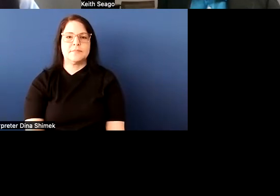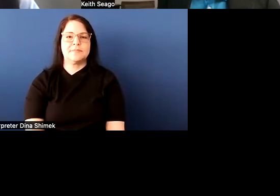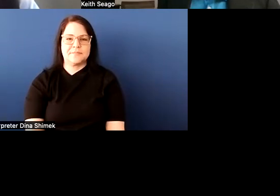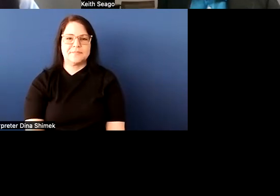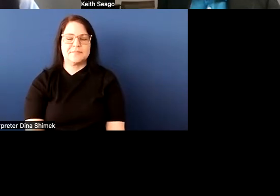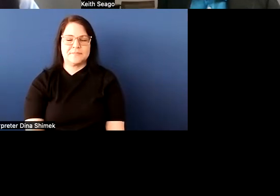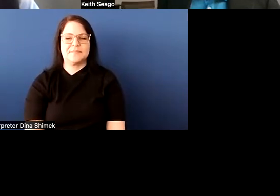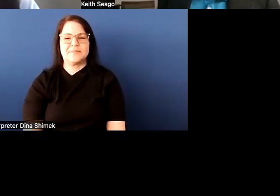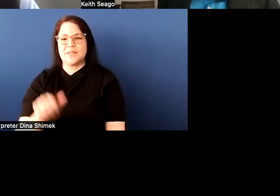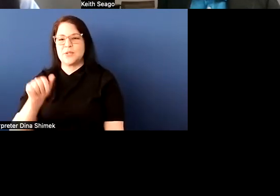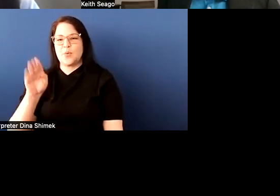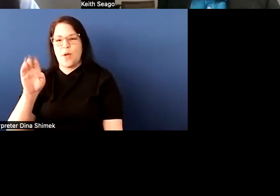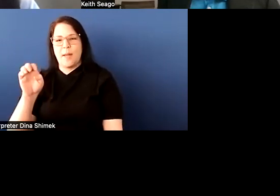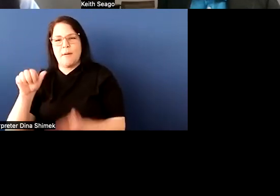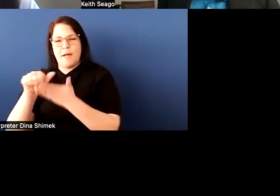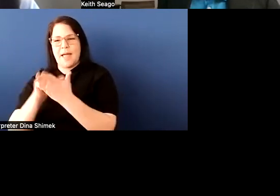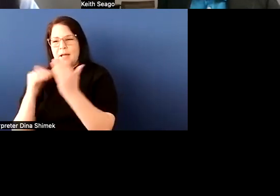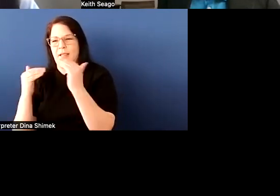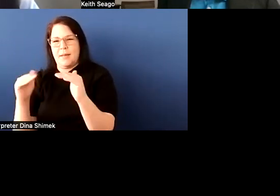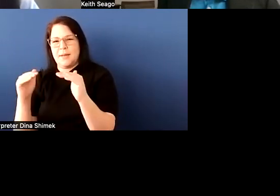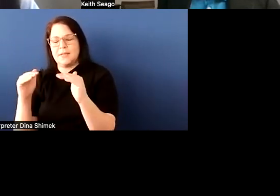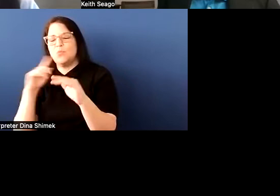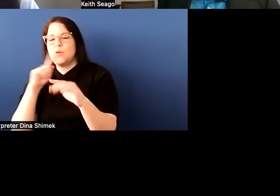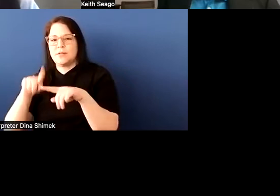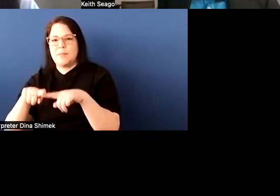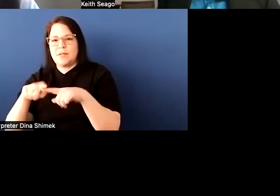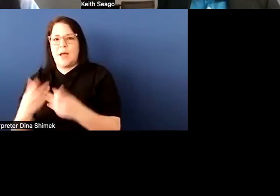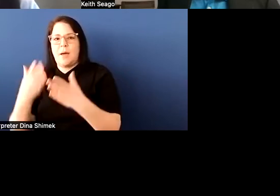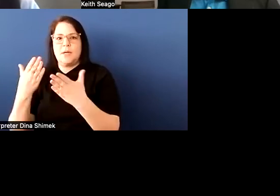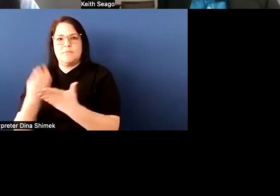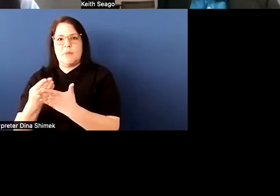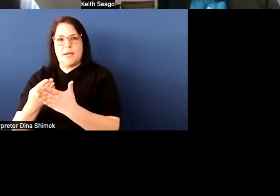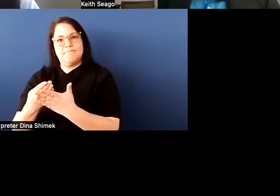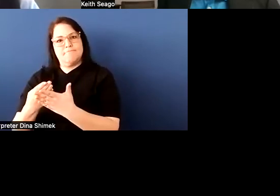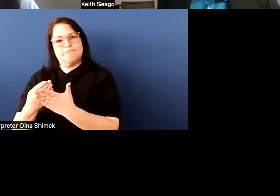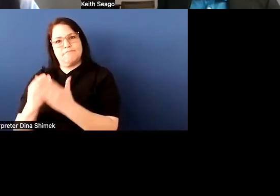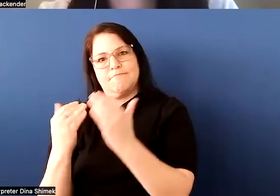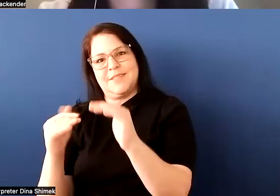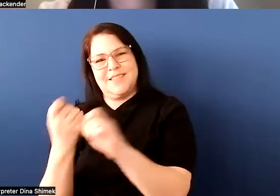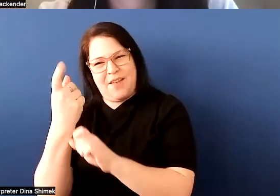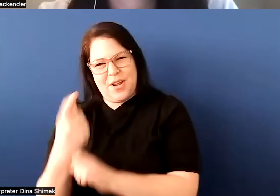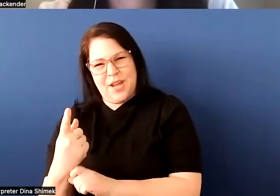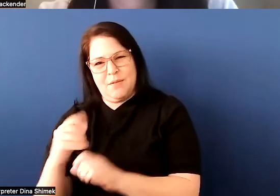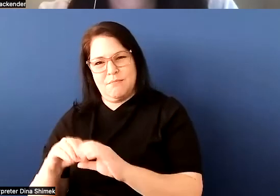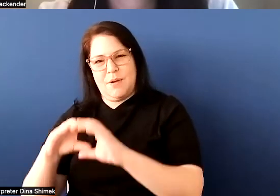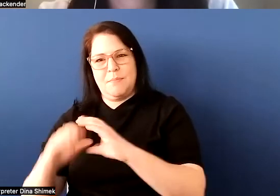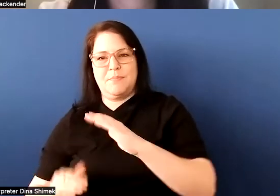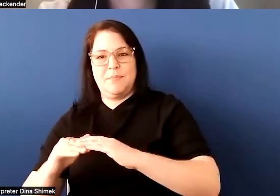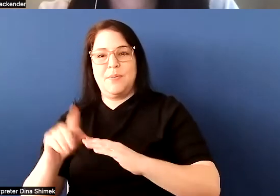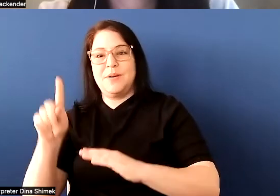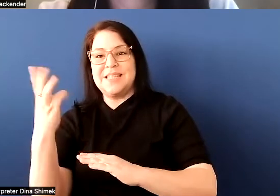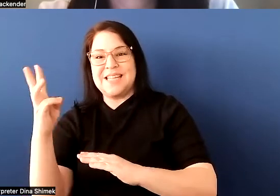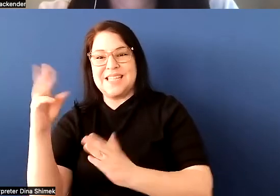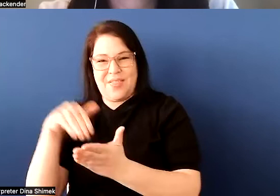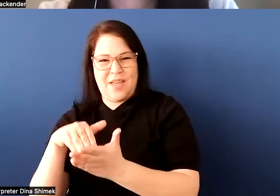really just how much money you can put in per year, which is on a cap of around 16,000.